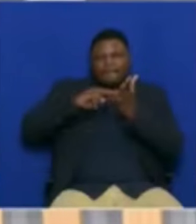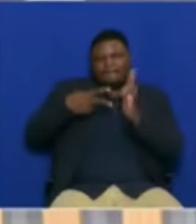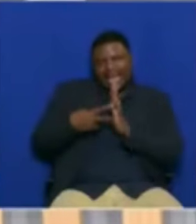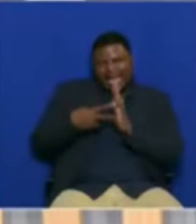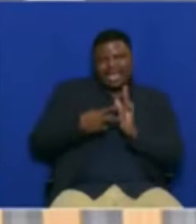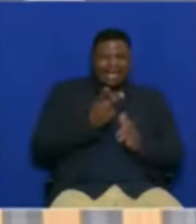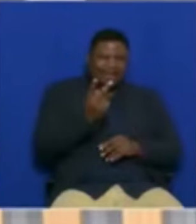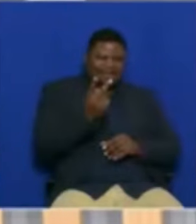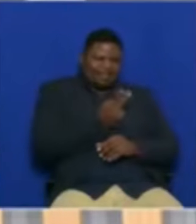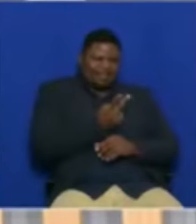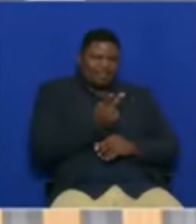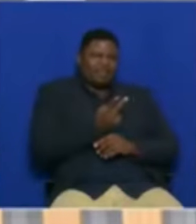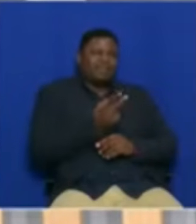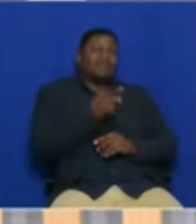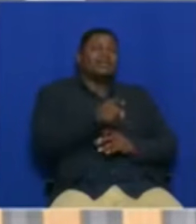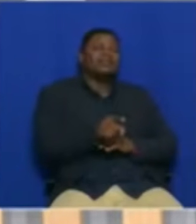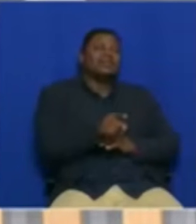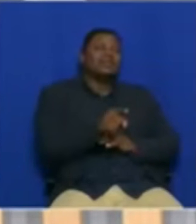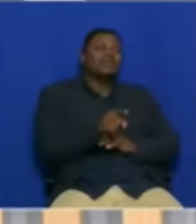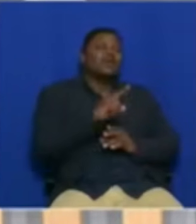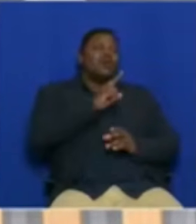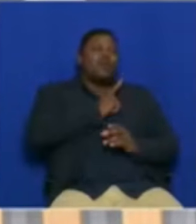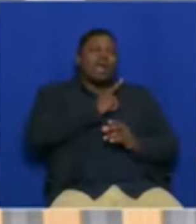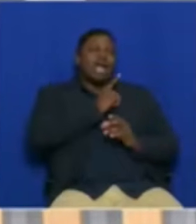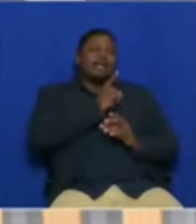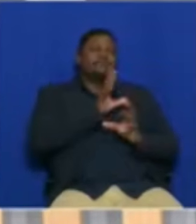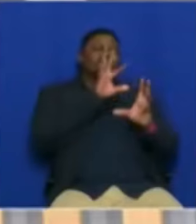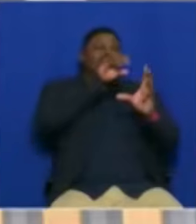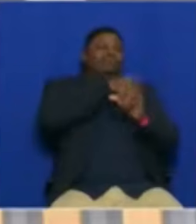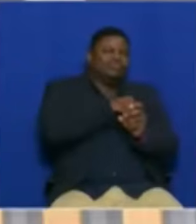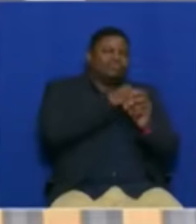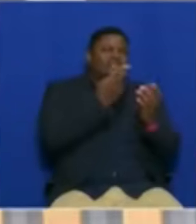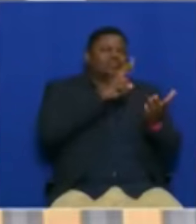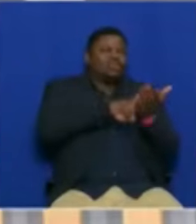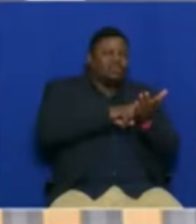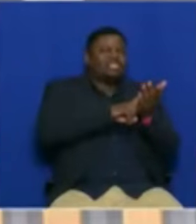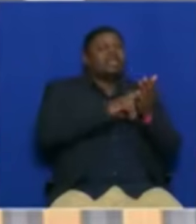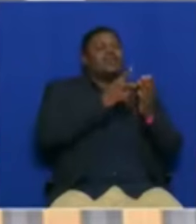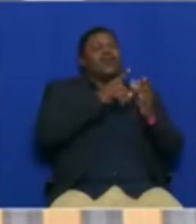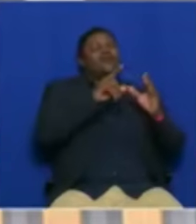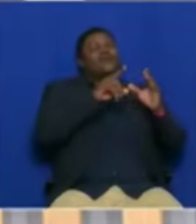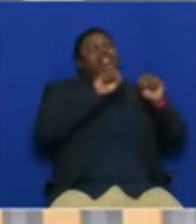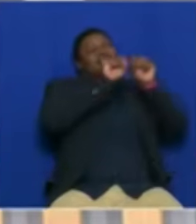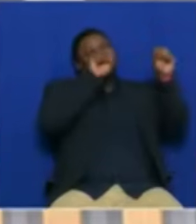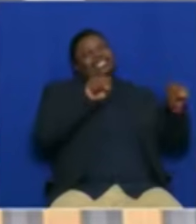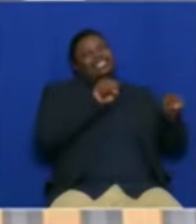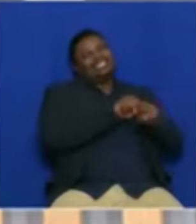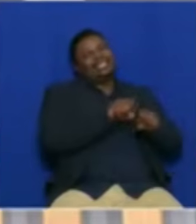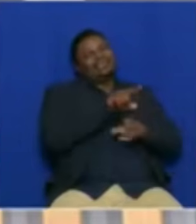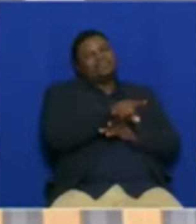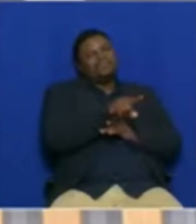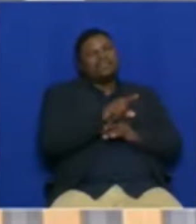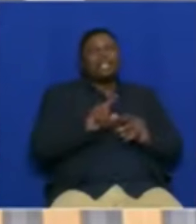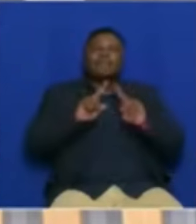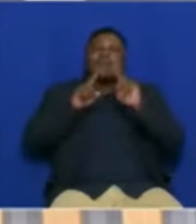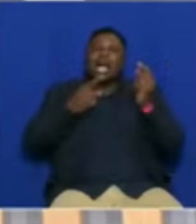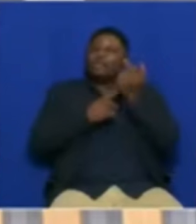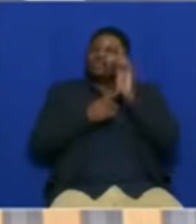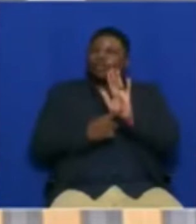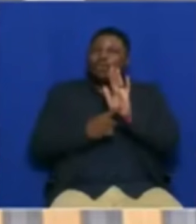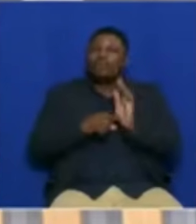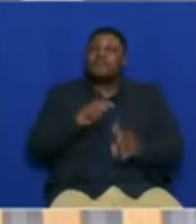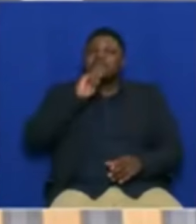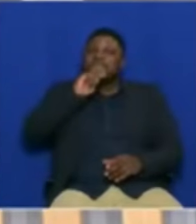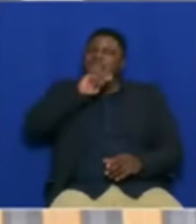when you have absolutely zero facts that justify that.